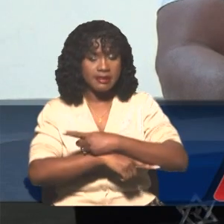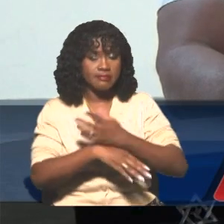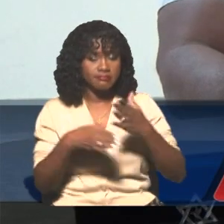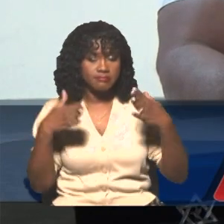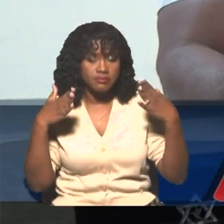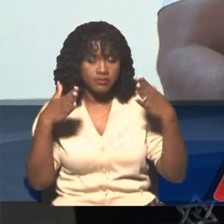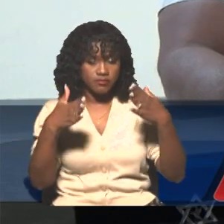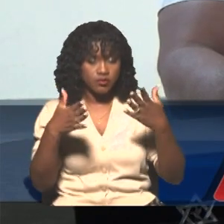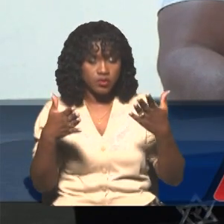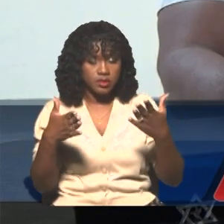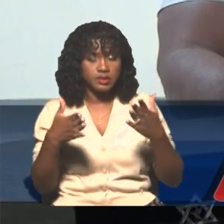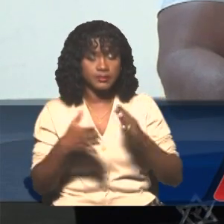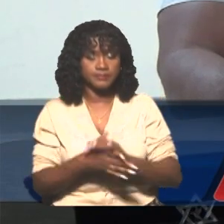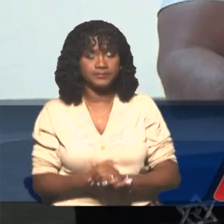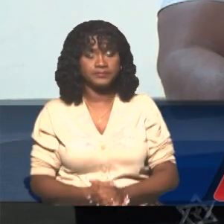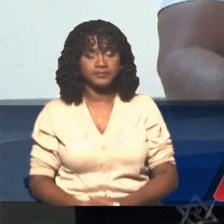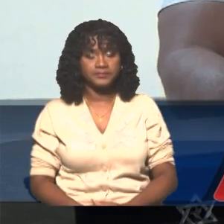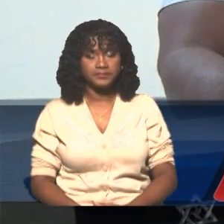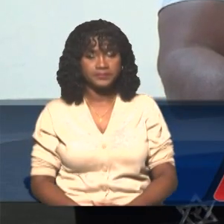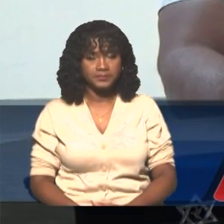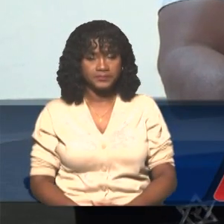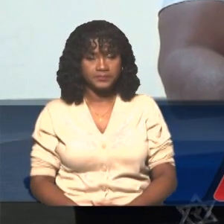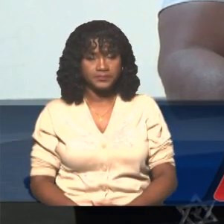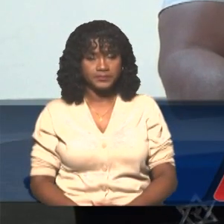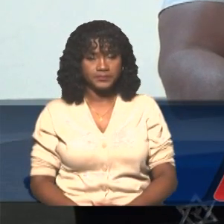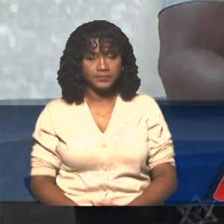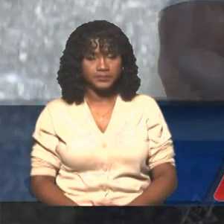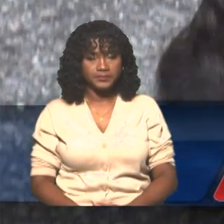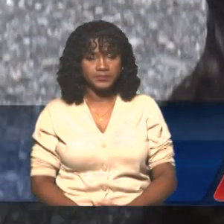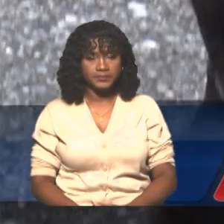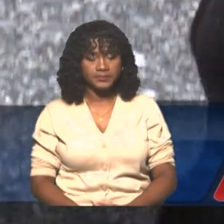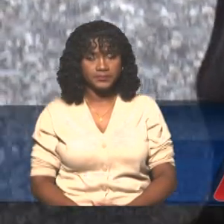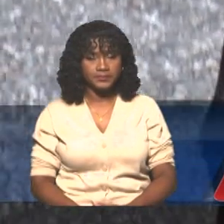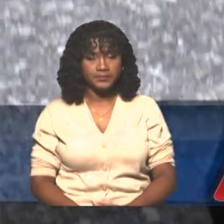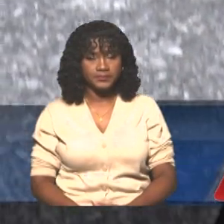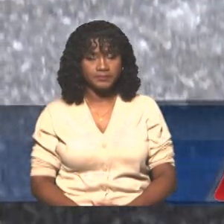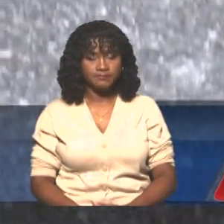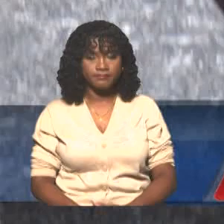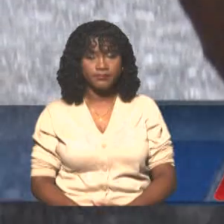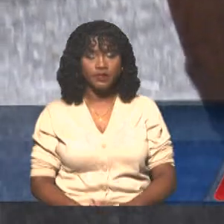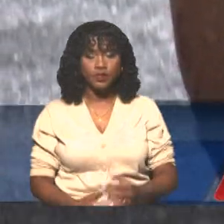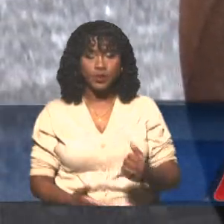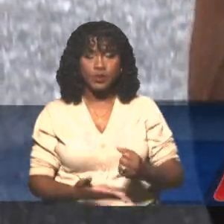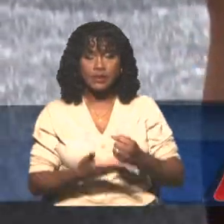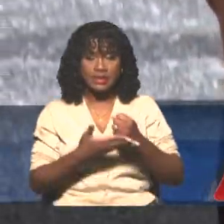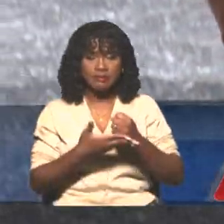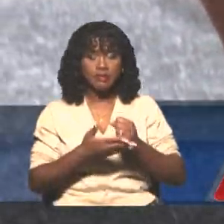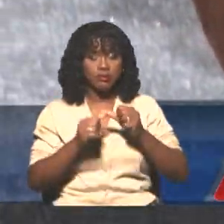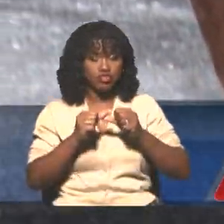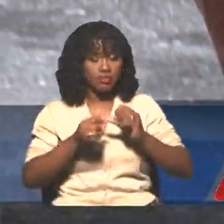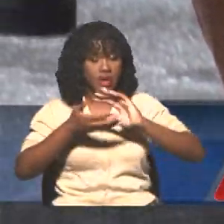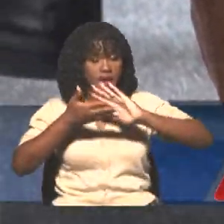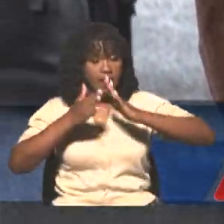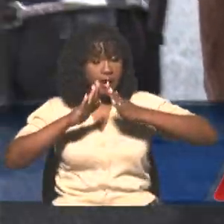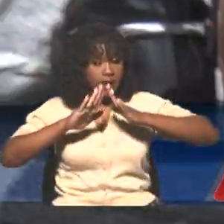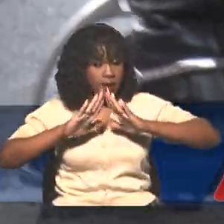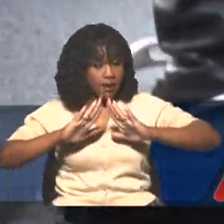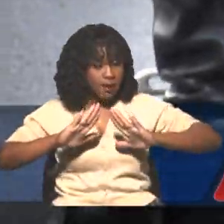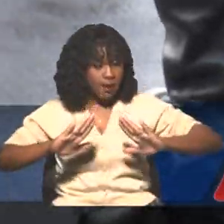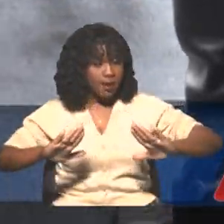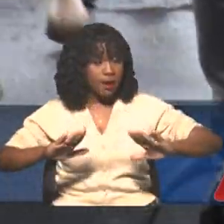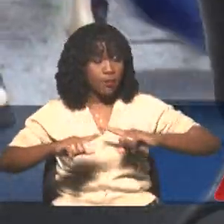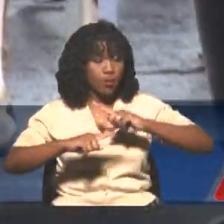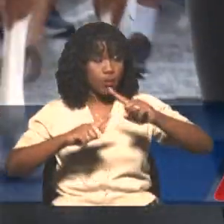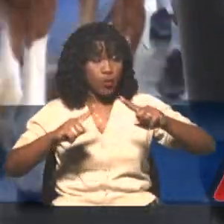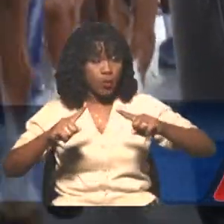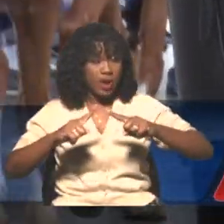we are really expected to have them function. This approach helps them remain calm and collected even when